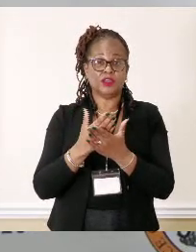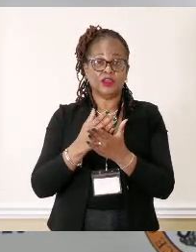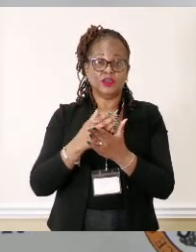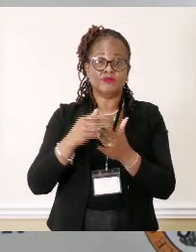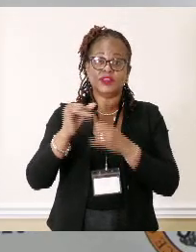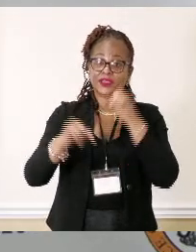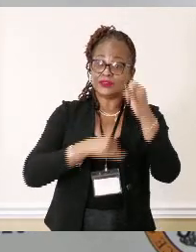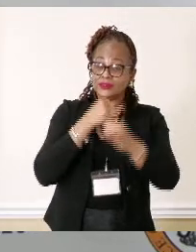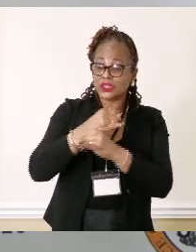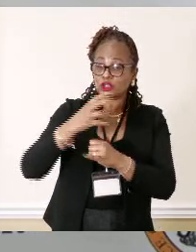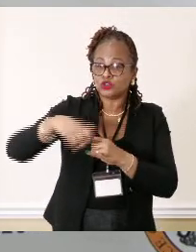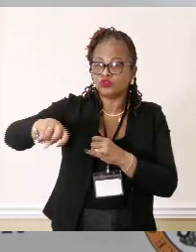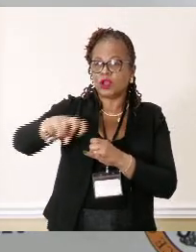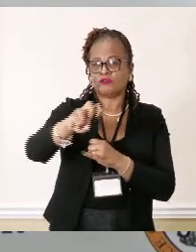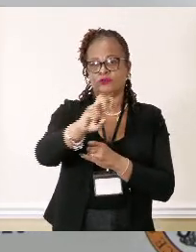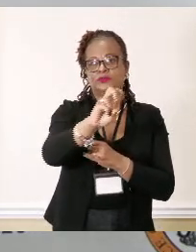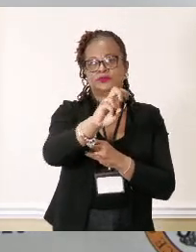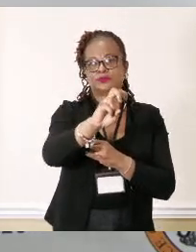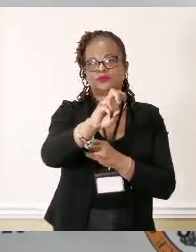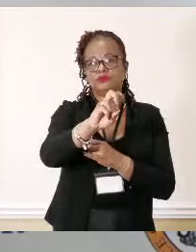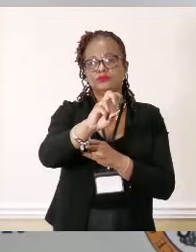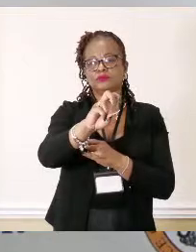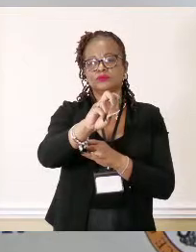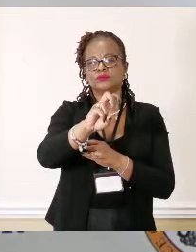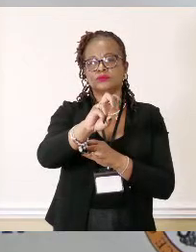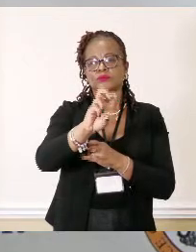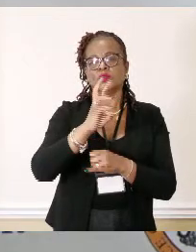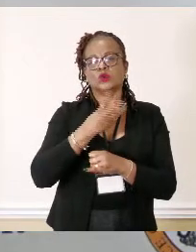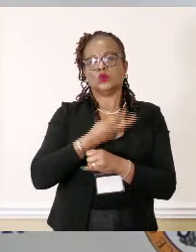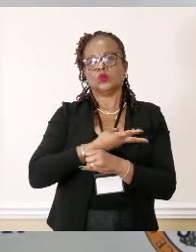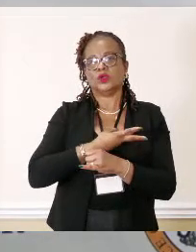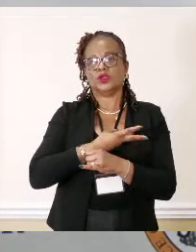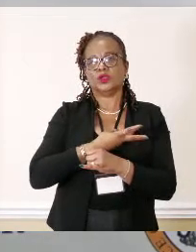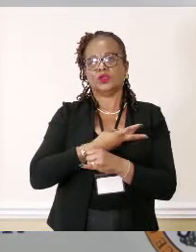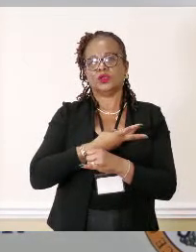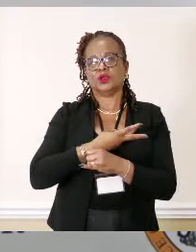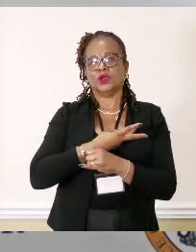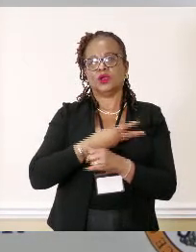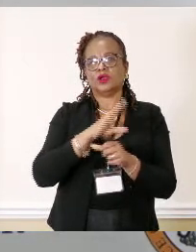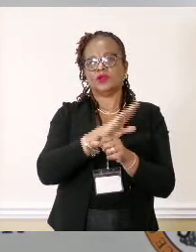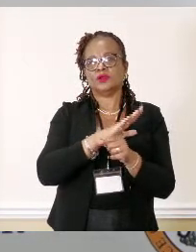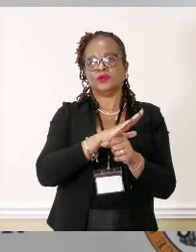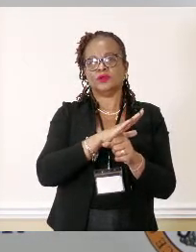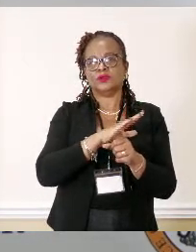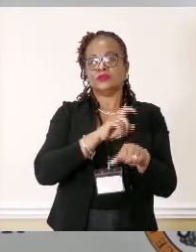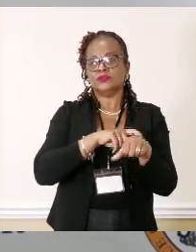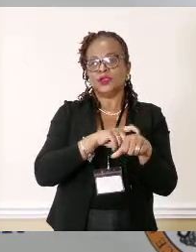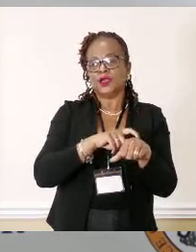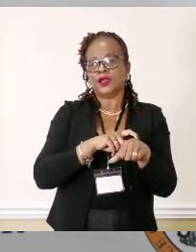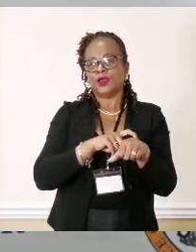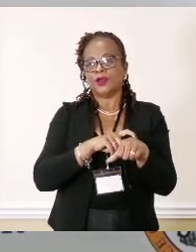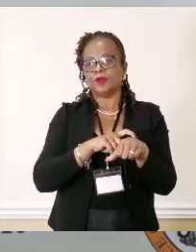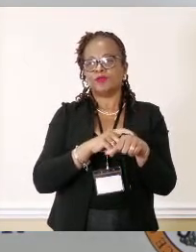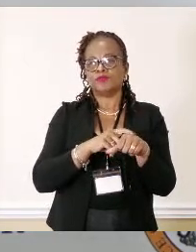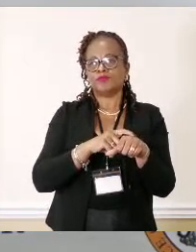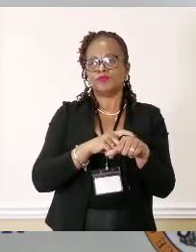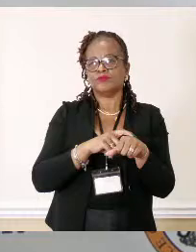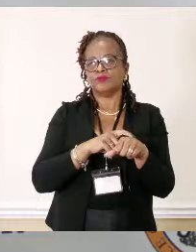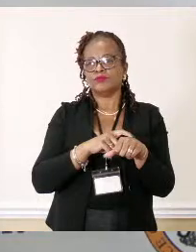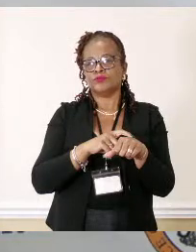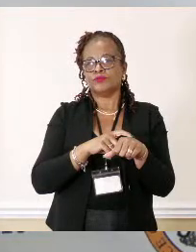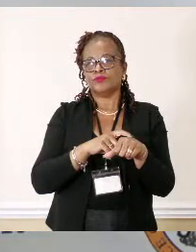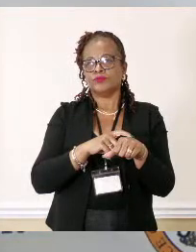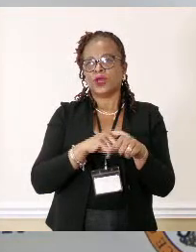travel. We reached a stage that